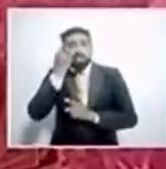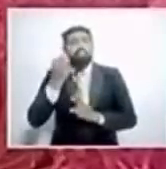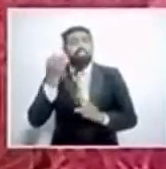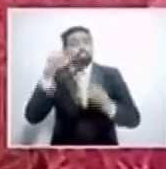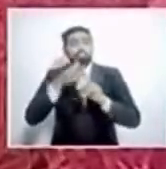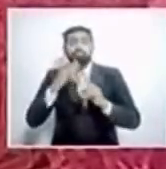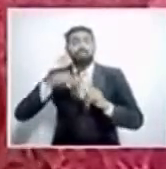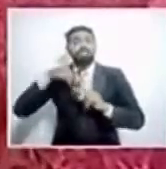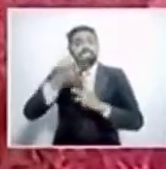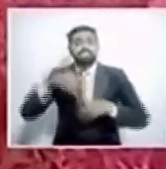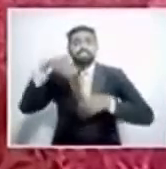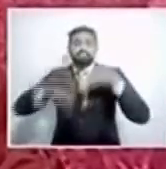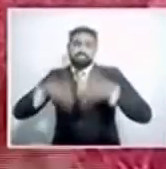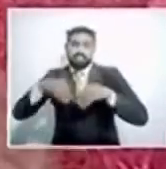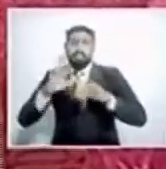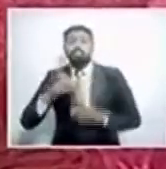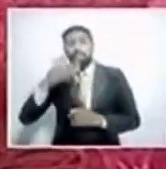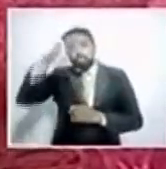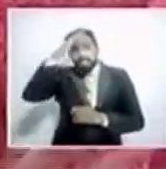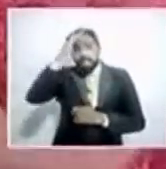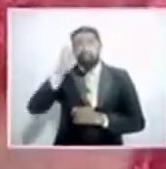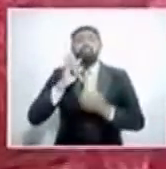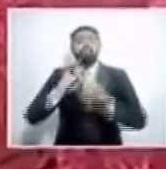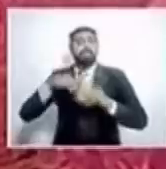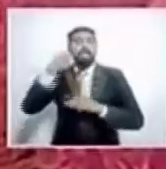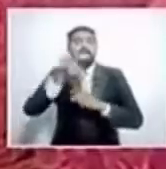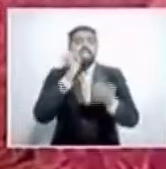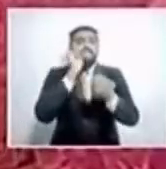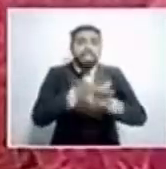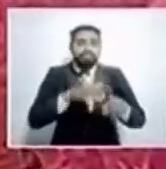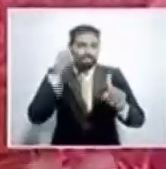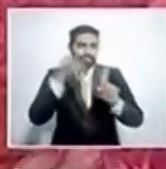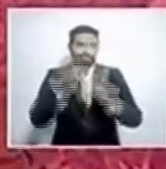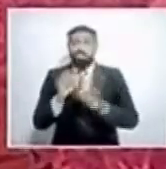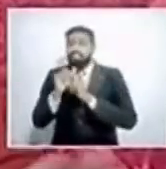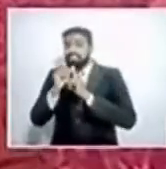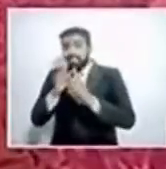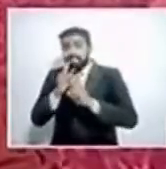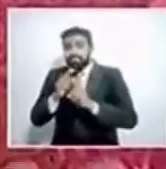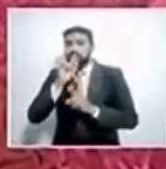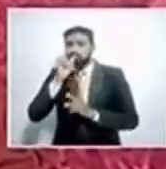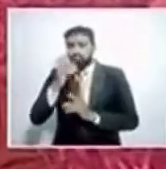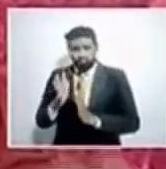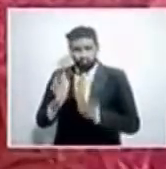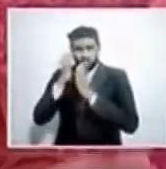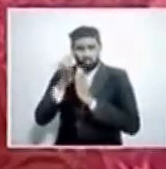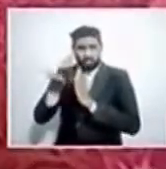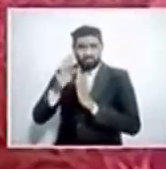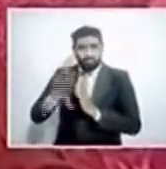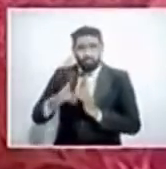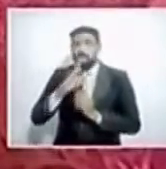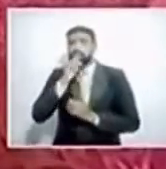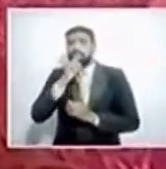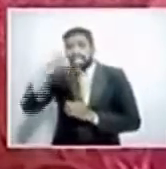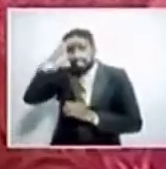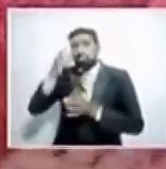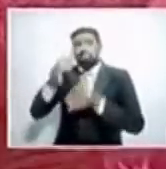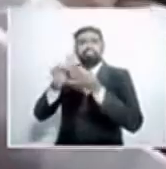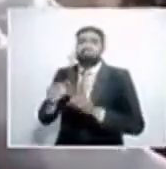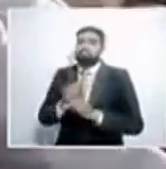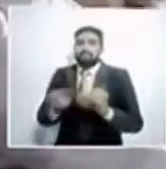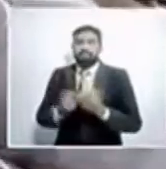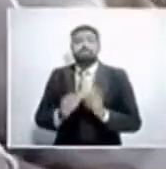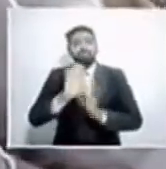the next generation and the future. Politicians are not liked by many. We are expecting a lack of leadership. We need a leader that thinks about the future.